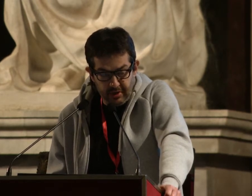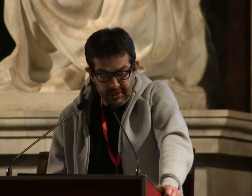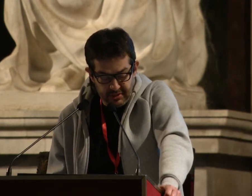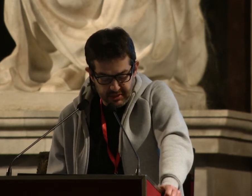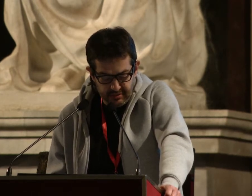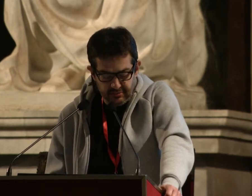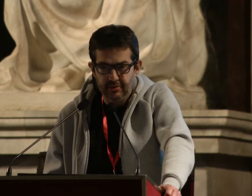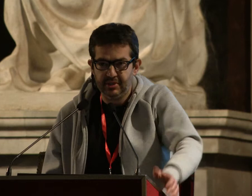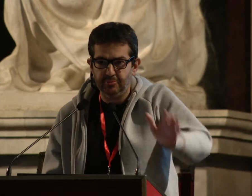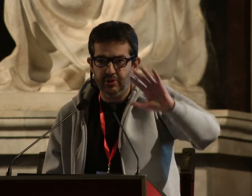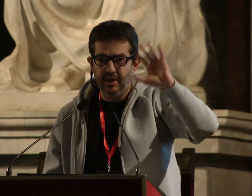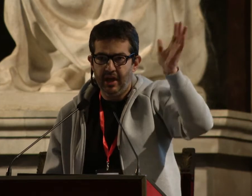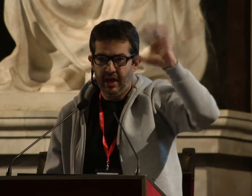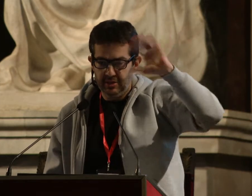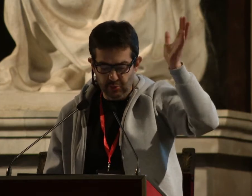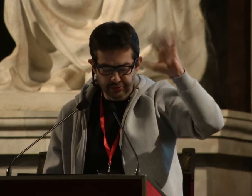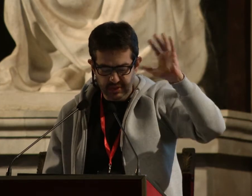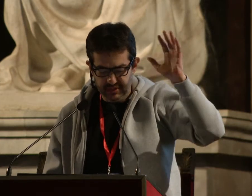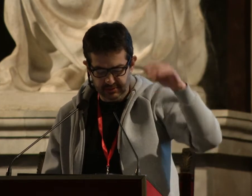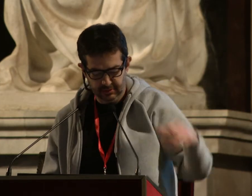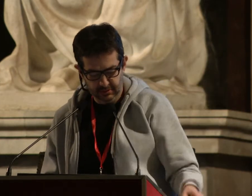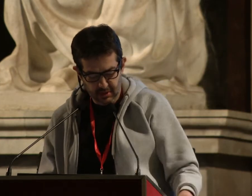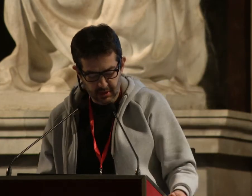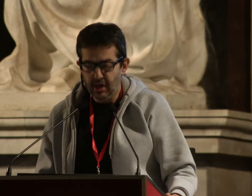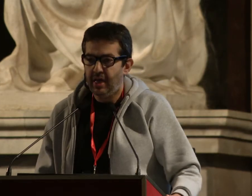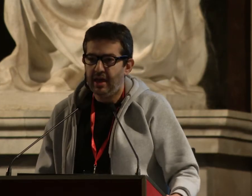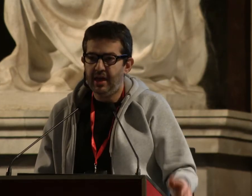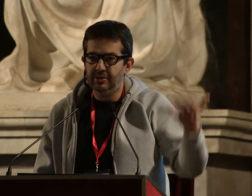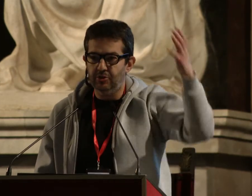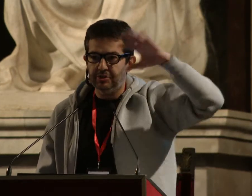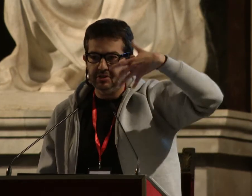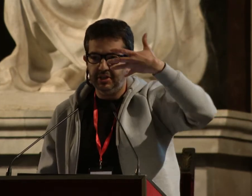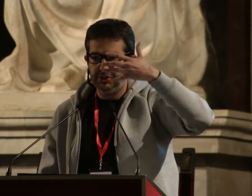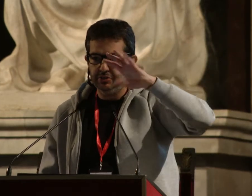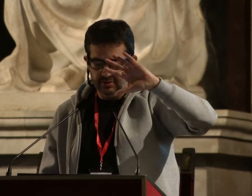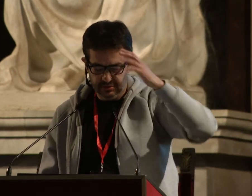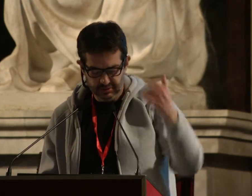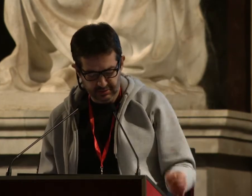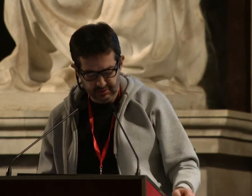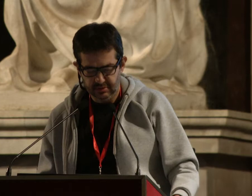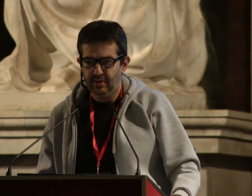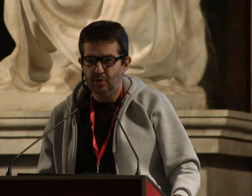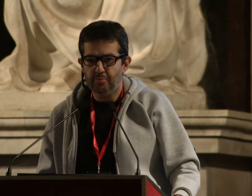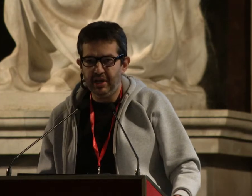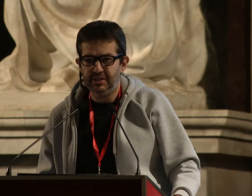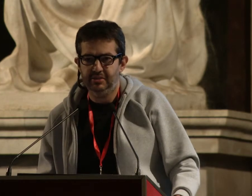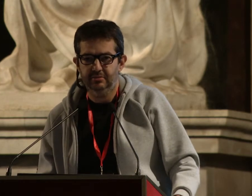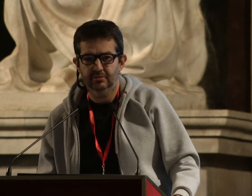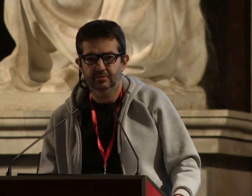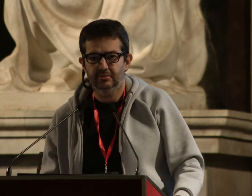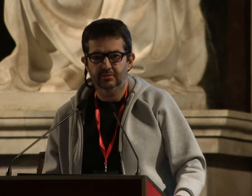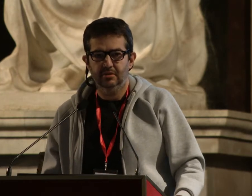Manual parameters, for example, hand movements, hand orientation,